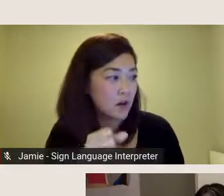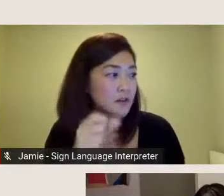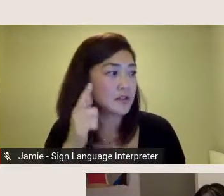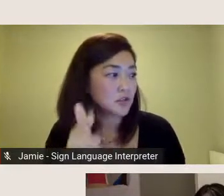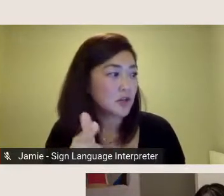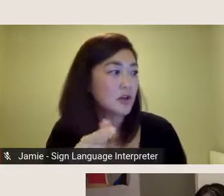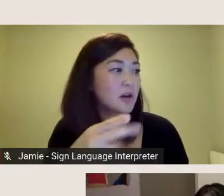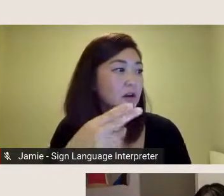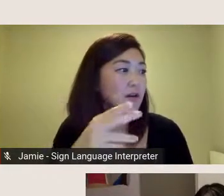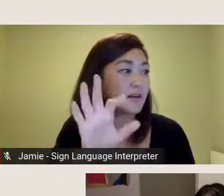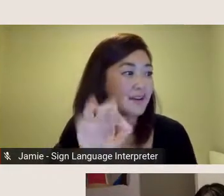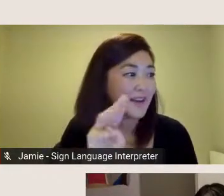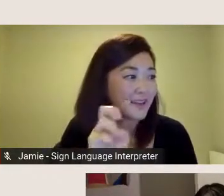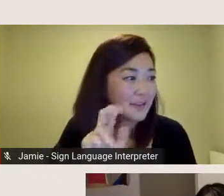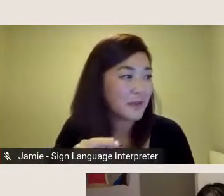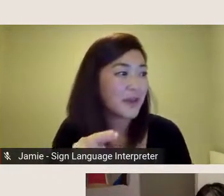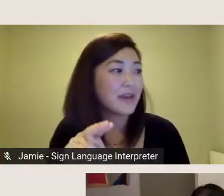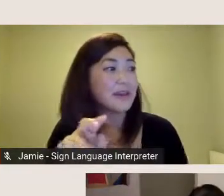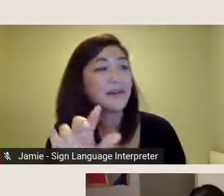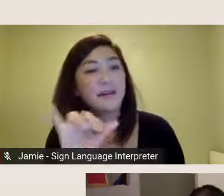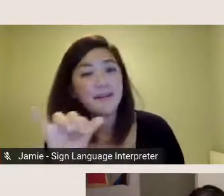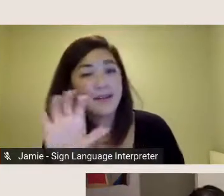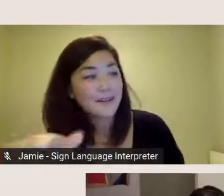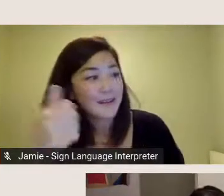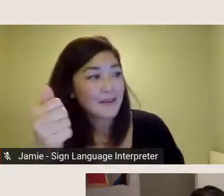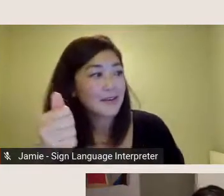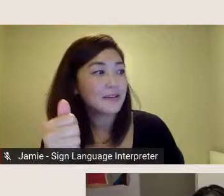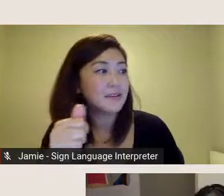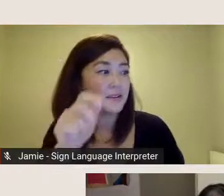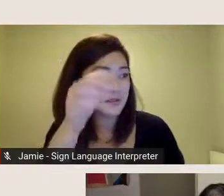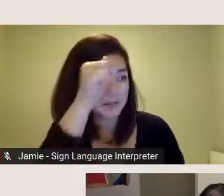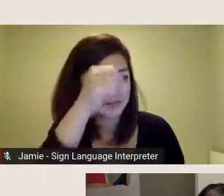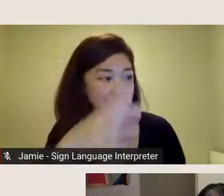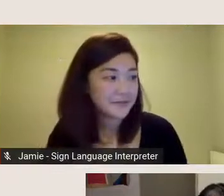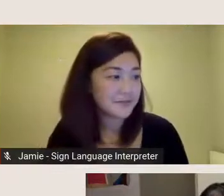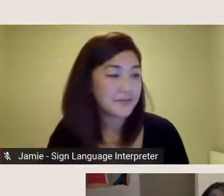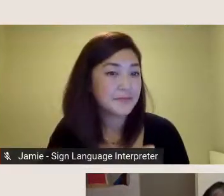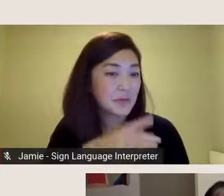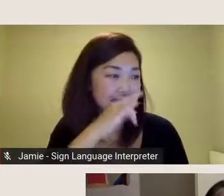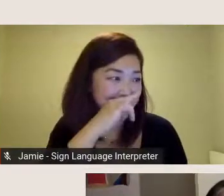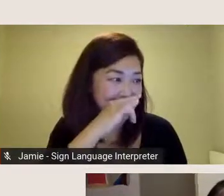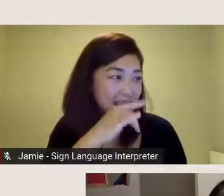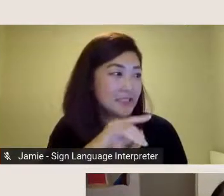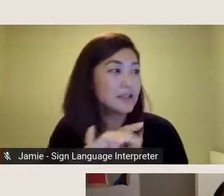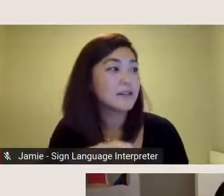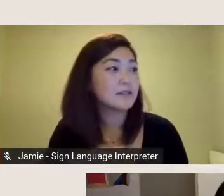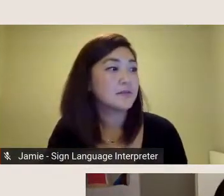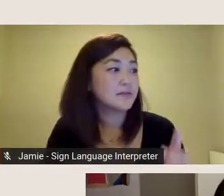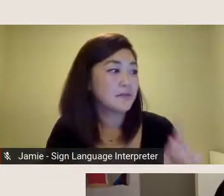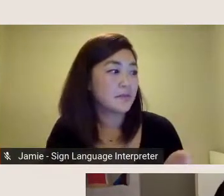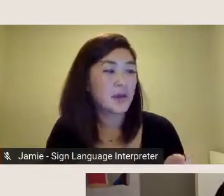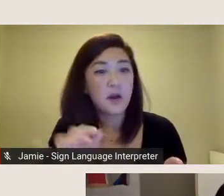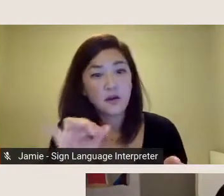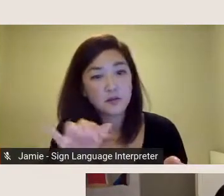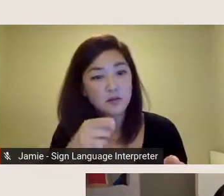Kid, Asexual, and the Emmy-nominated American Promise. Before becoming an editor, Michelle was an